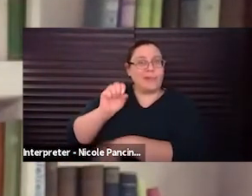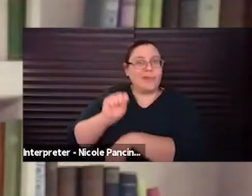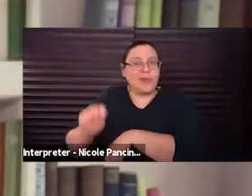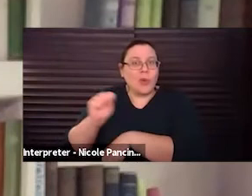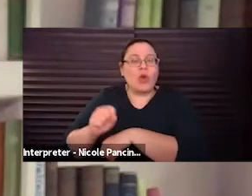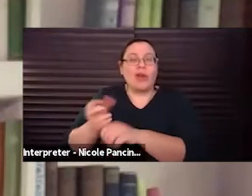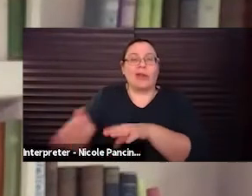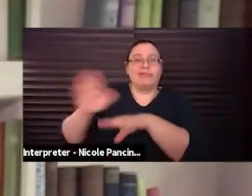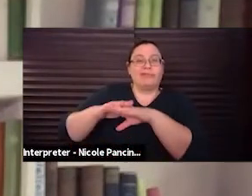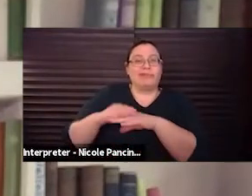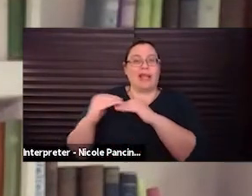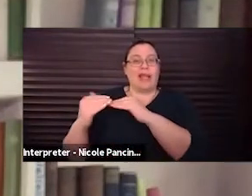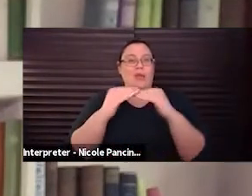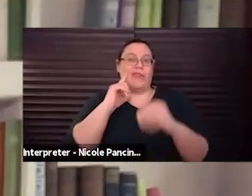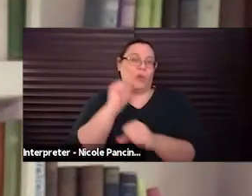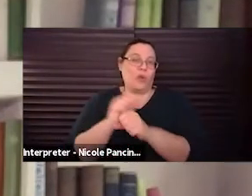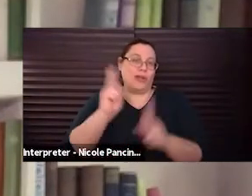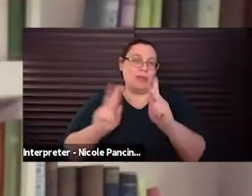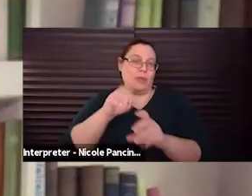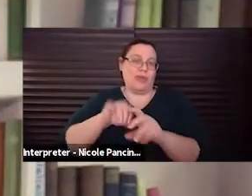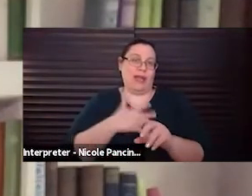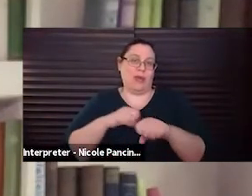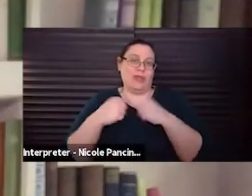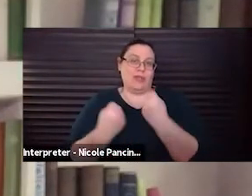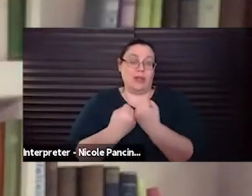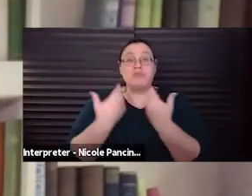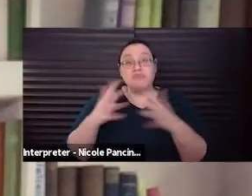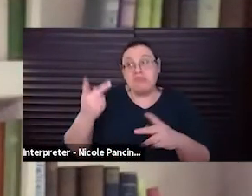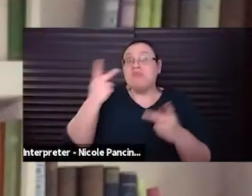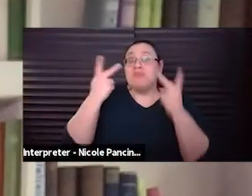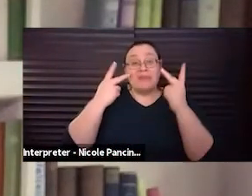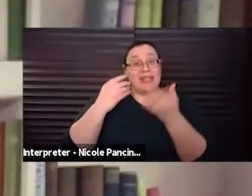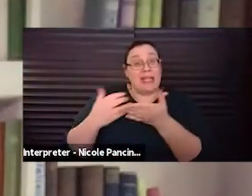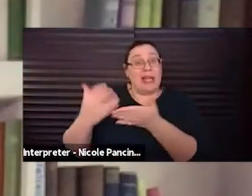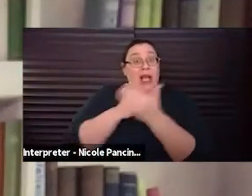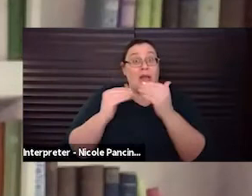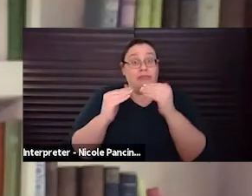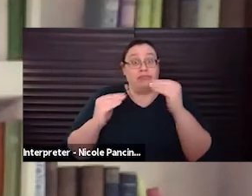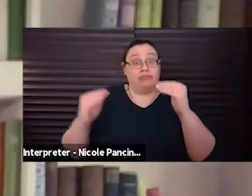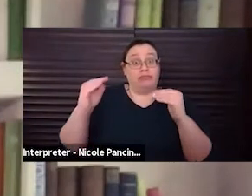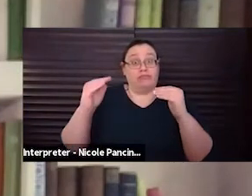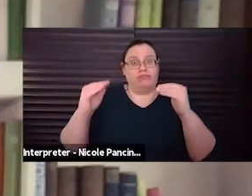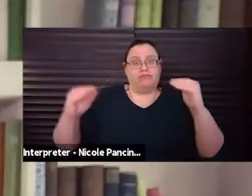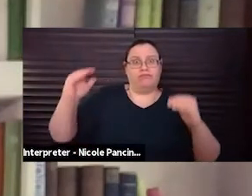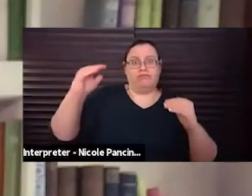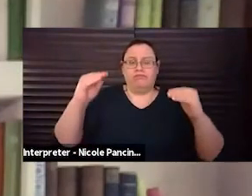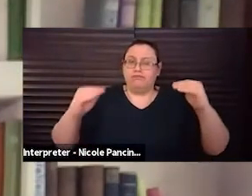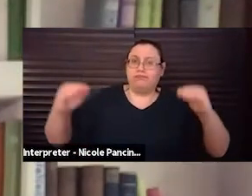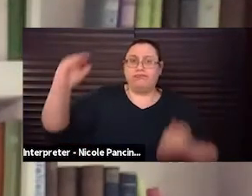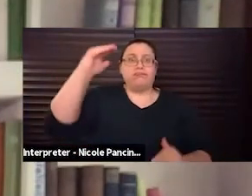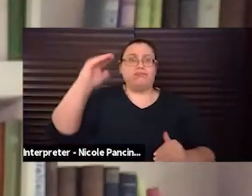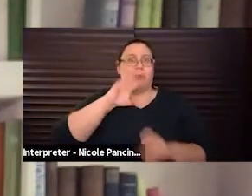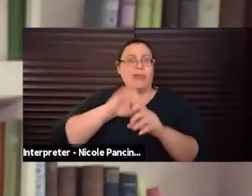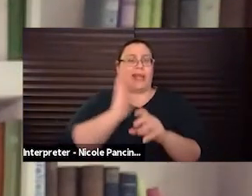equity for working people in our society. In fact, we've seen income inequality skyrocket in our society in the